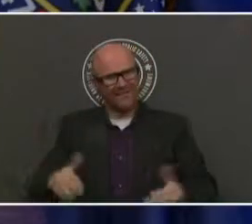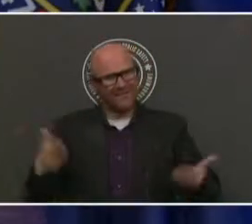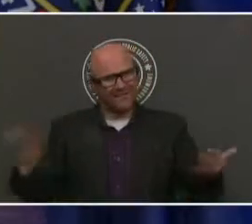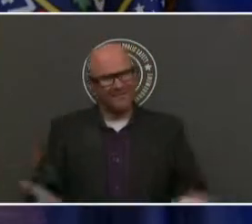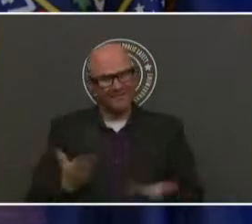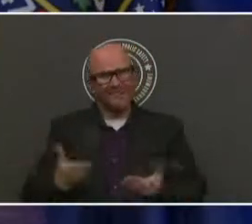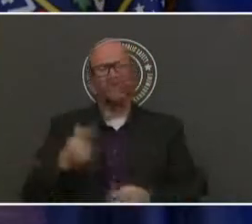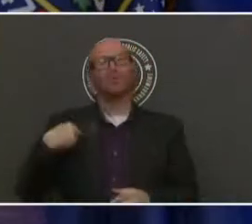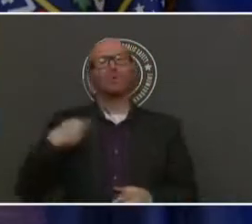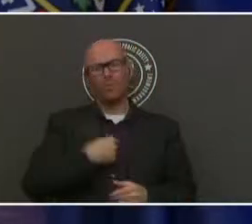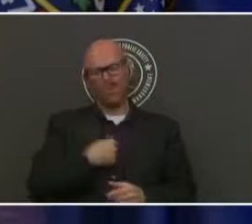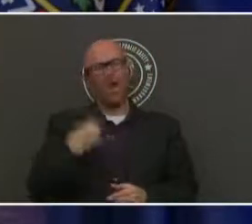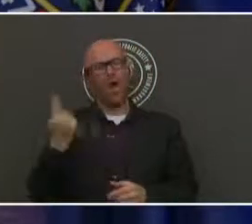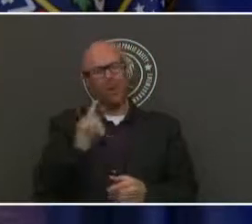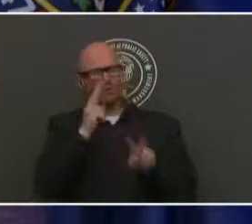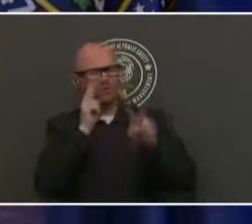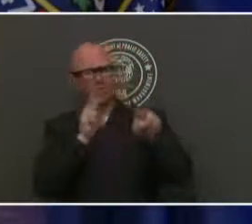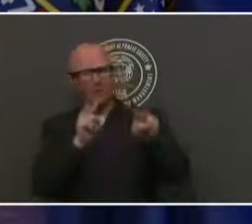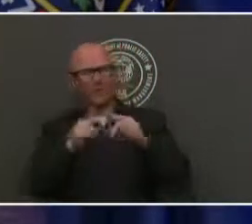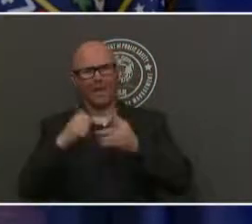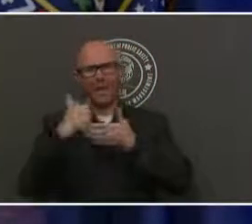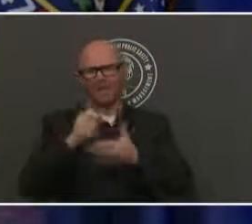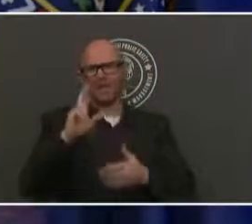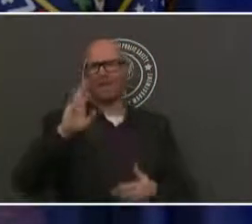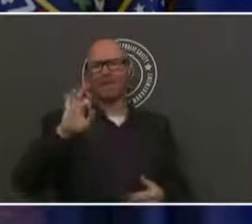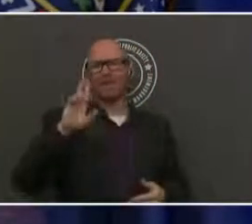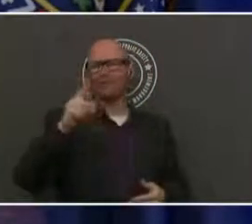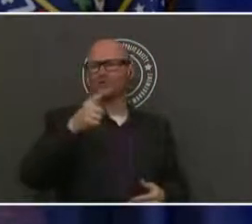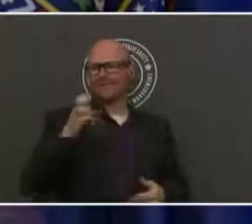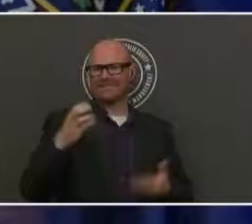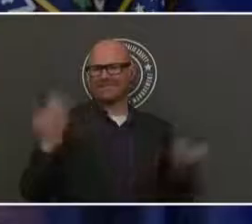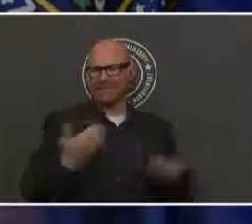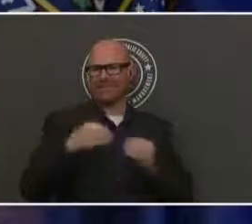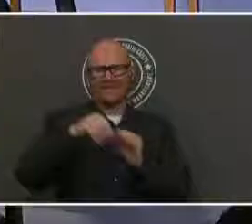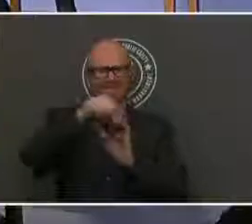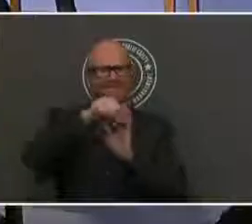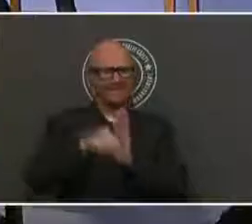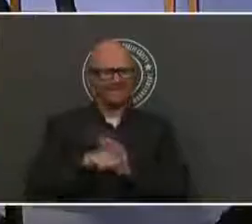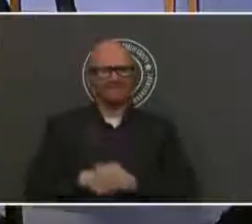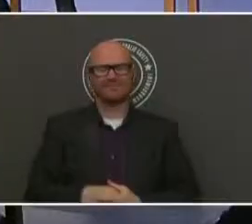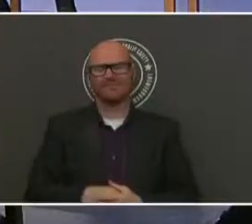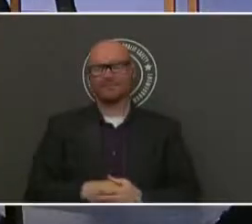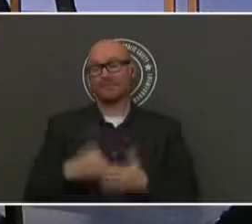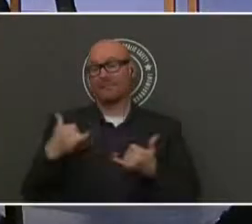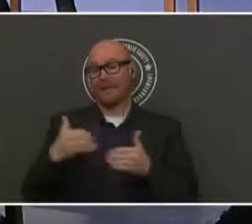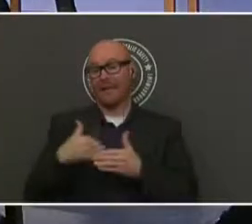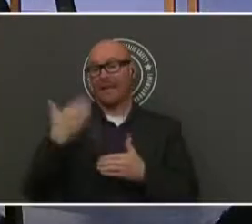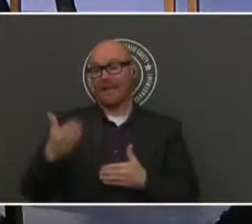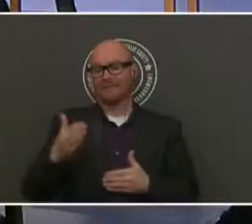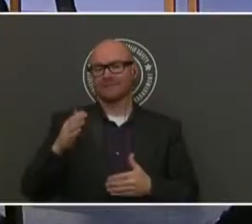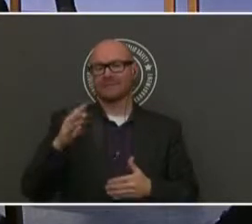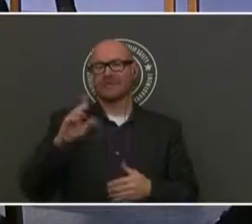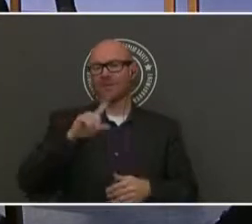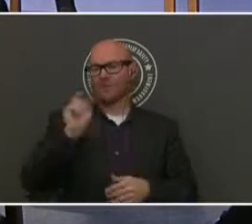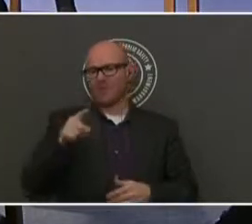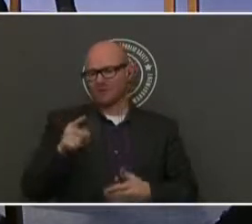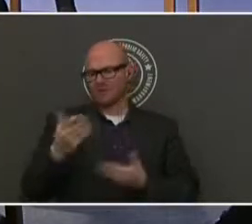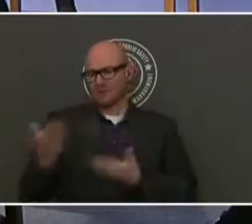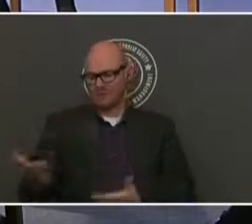when they are assigned to our state. Okay, we have a question from Roger with KCPW. Go